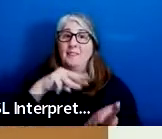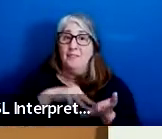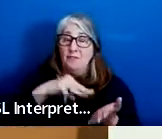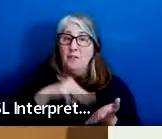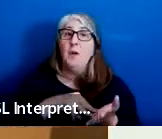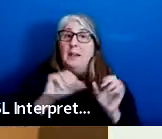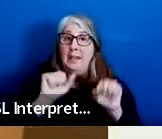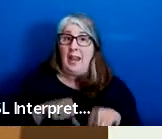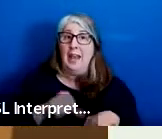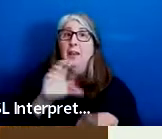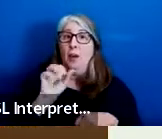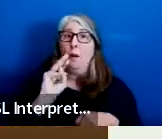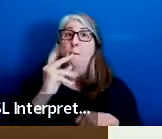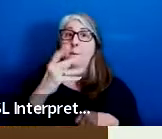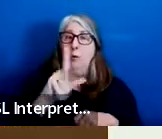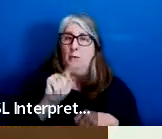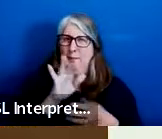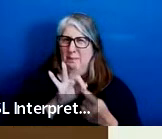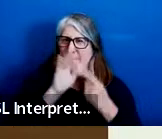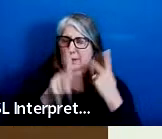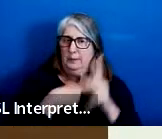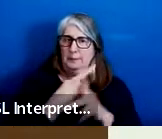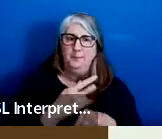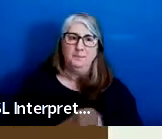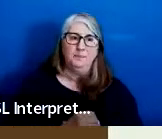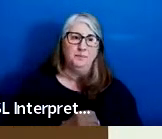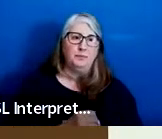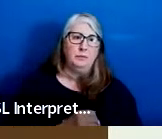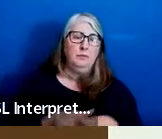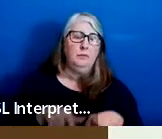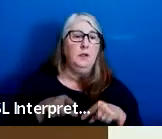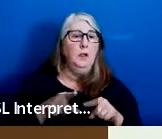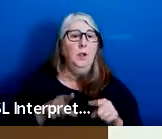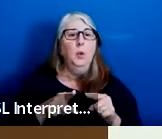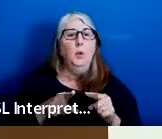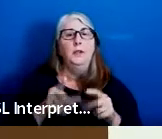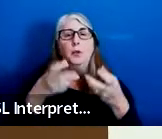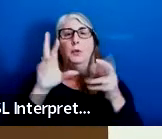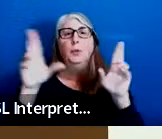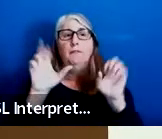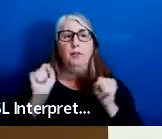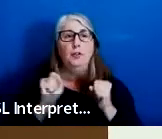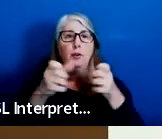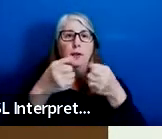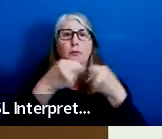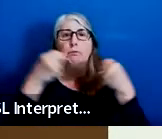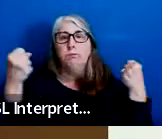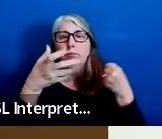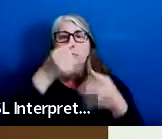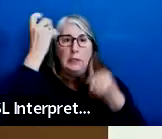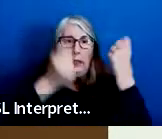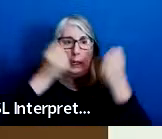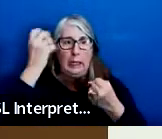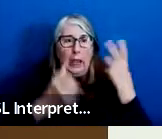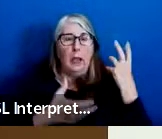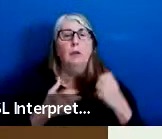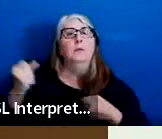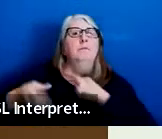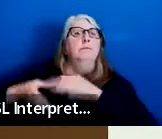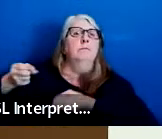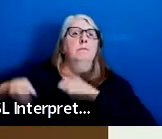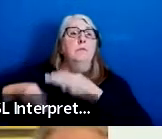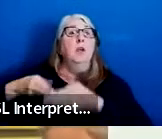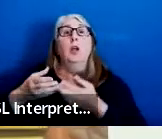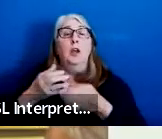too. Yeah, and then the other thing is, when you're cleaning out the fridge or doing whatever's at the end of the day, your coffee grounds, right in the coffee filter can go in